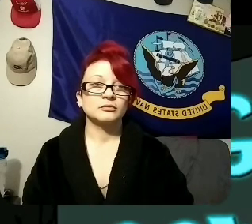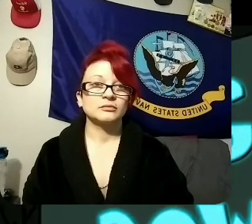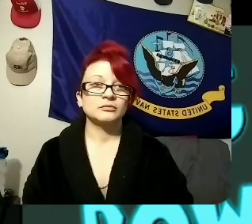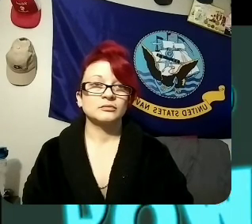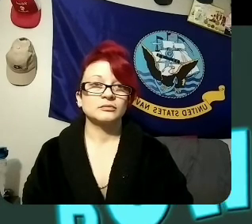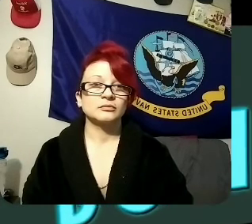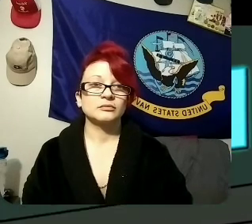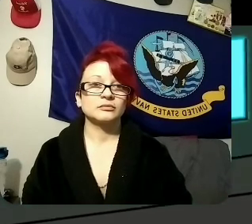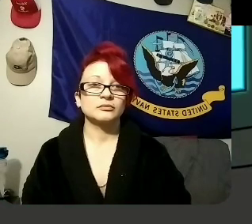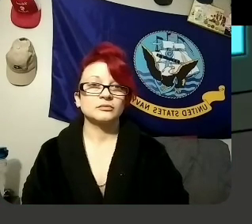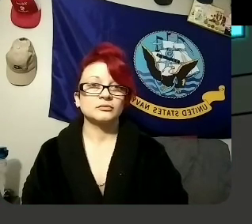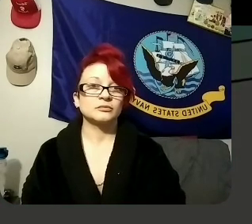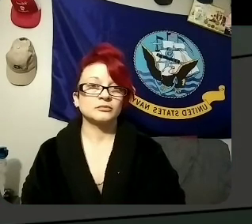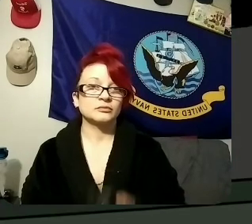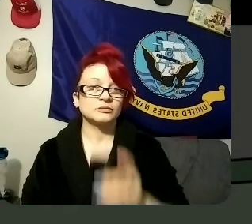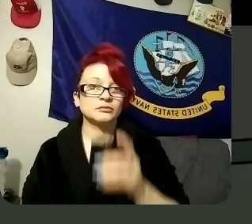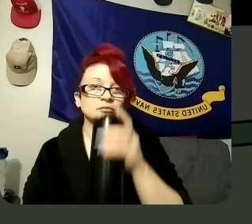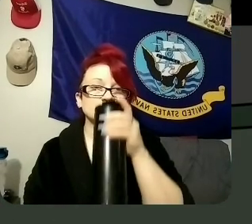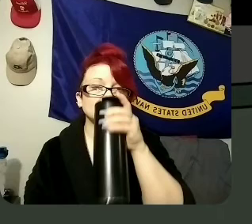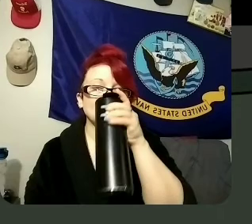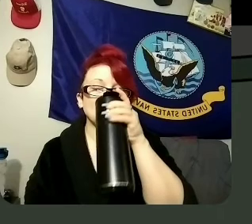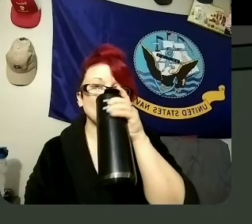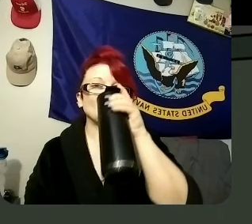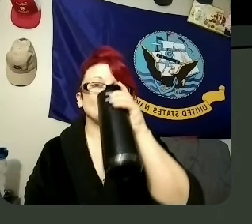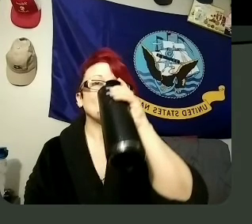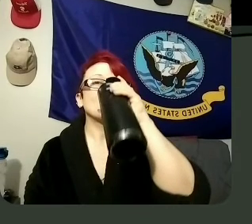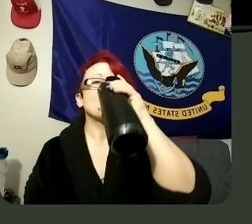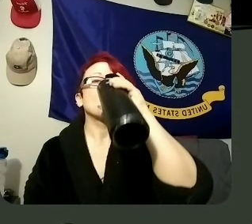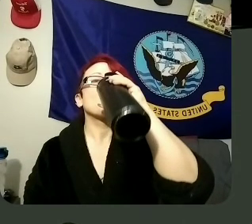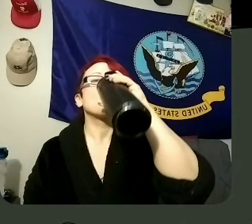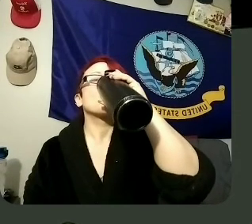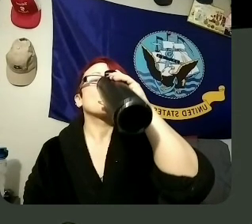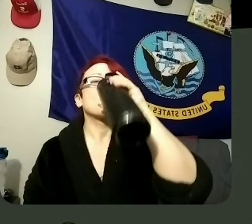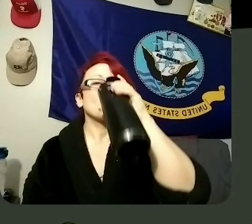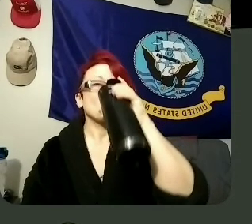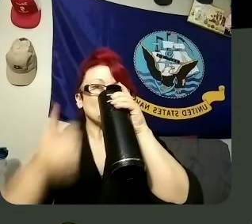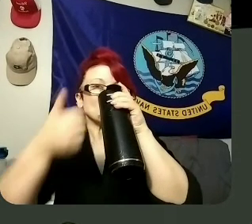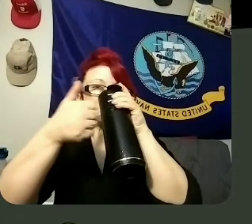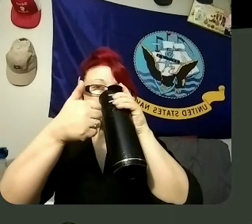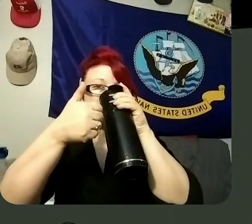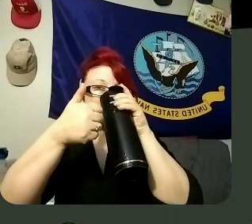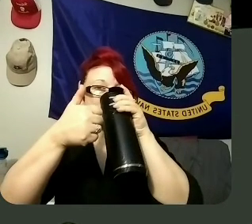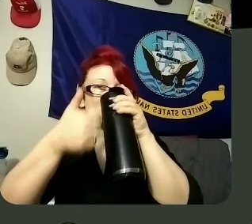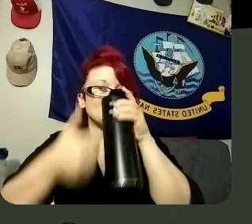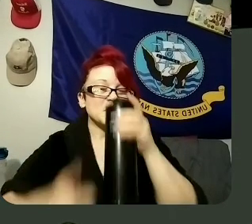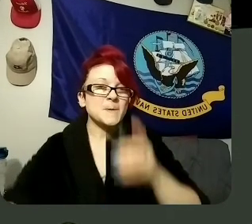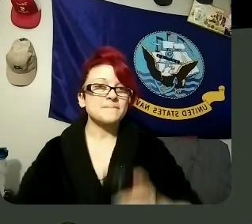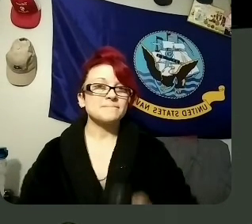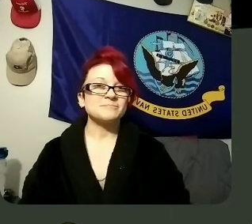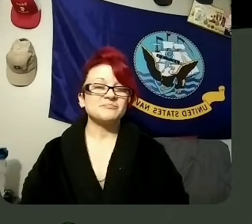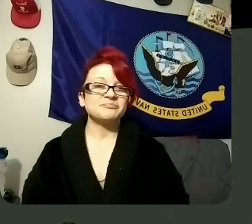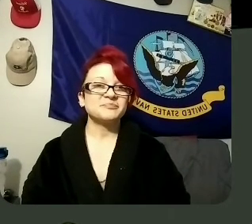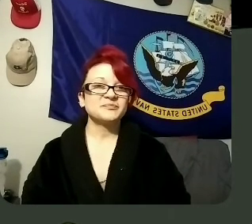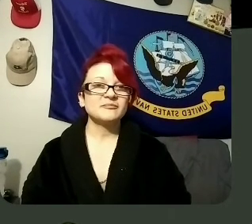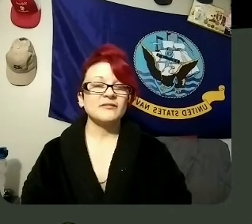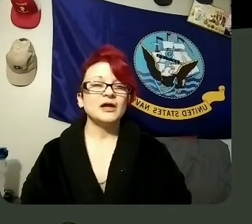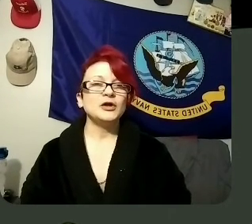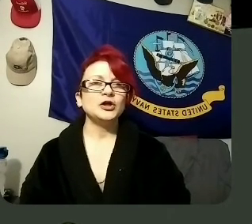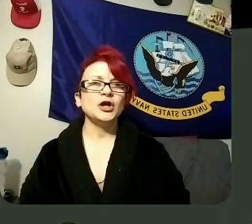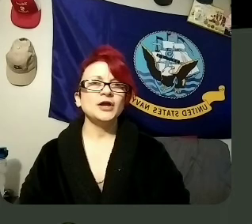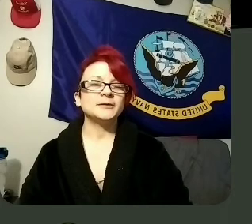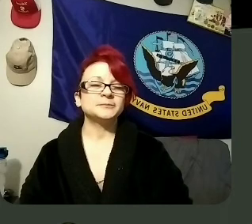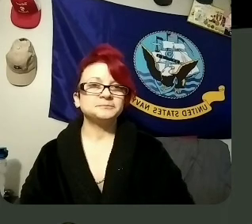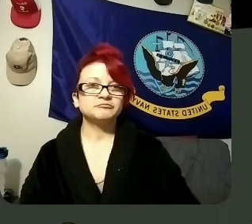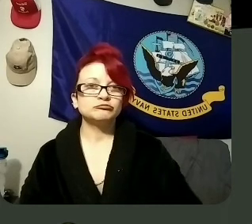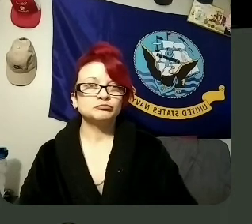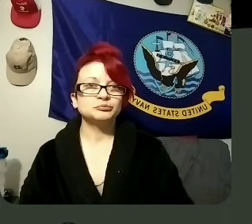10:30, the tournament had finally finished and we had won. I was so thrilled I had forgotten about the woman. As we